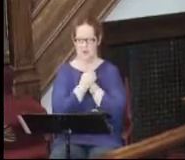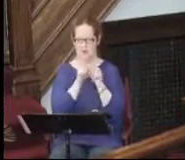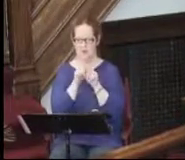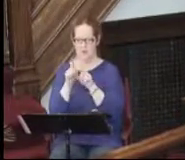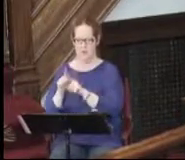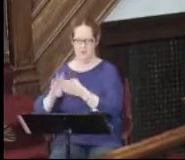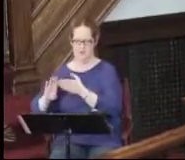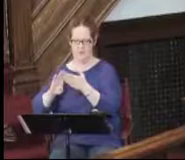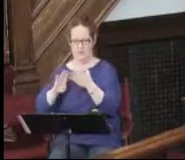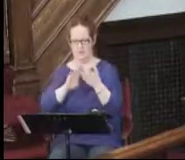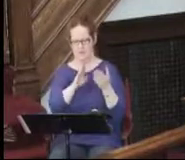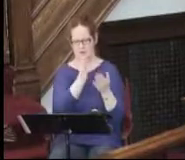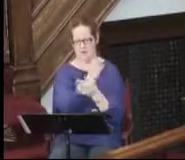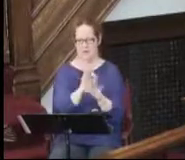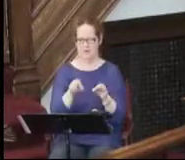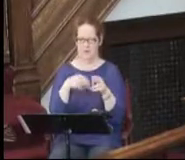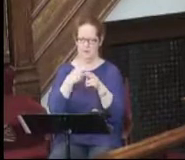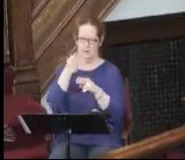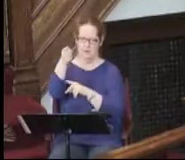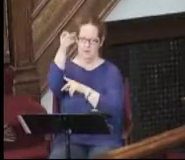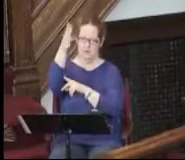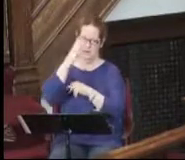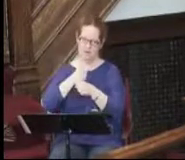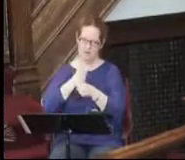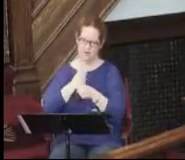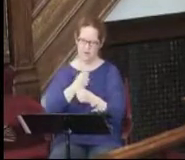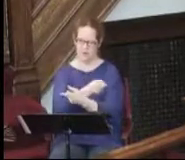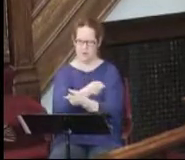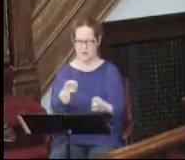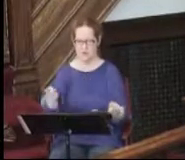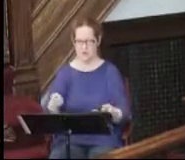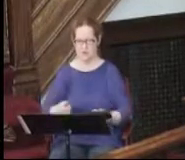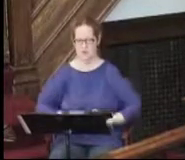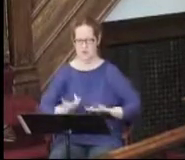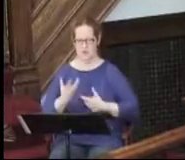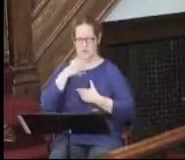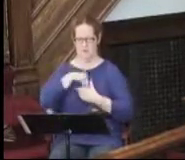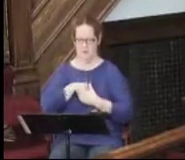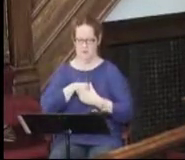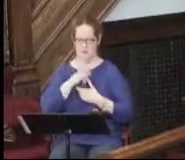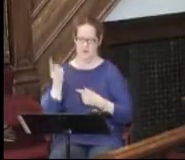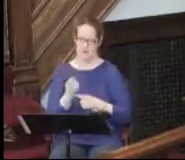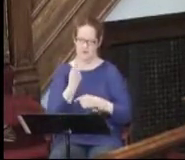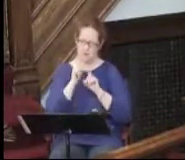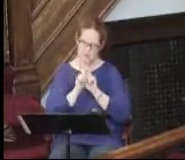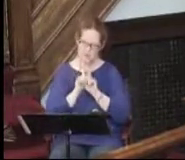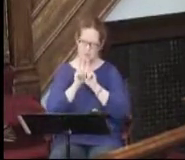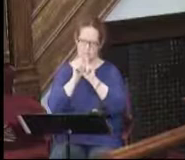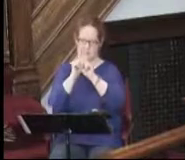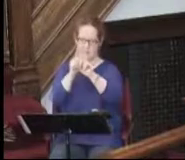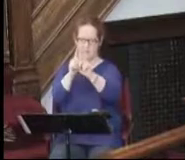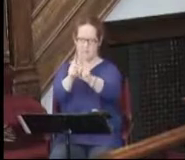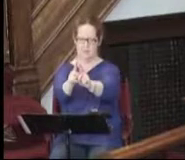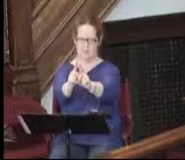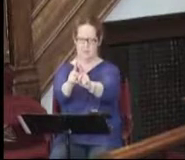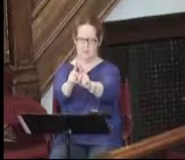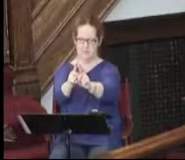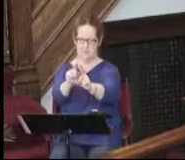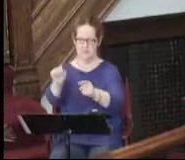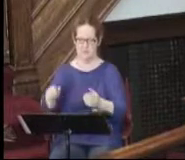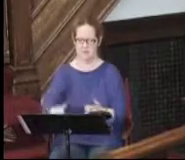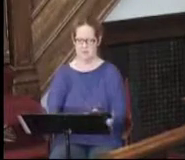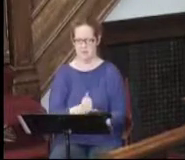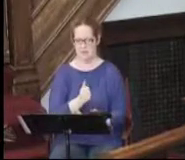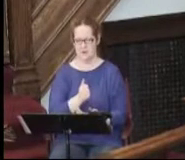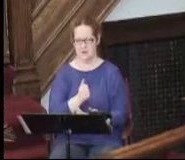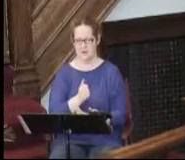are loved, and so you are forgiven, free in the name of God who created you, who dwells within you, and who goes with you